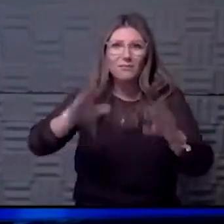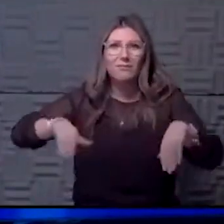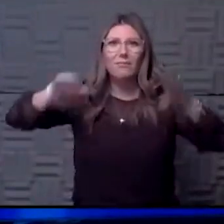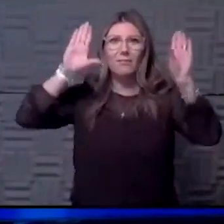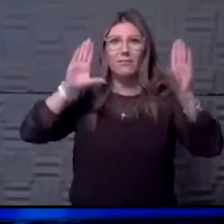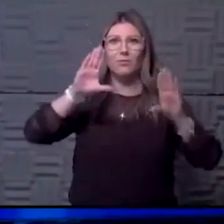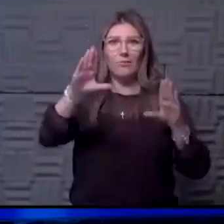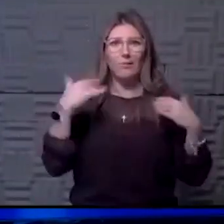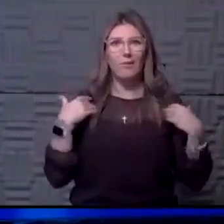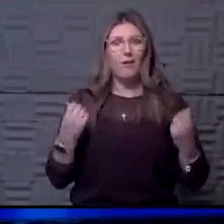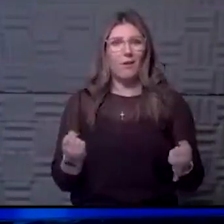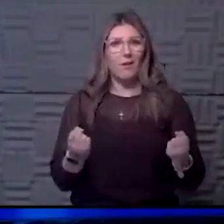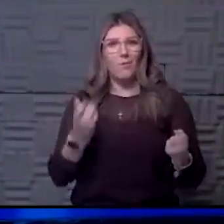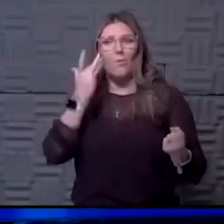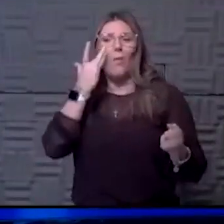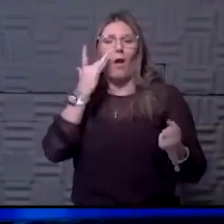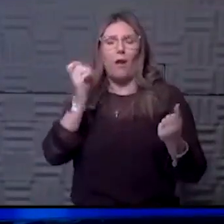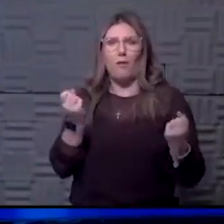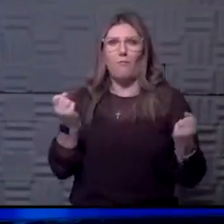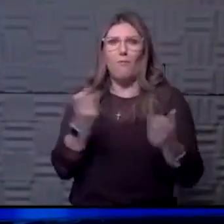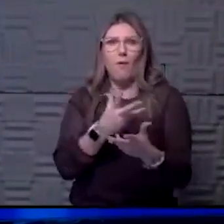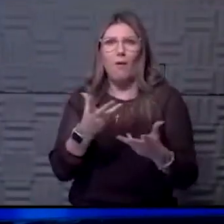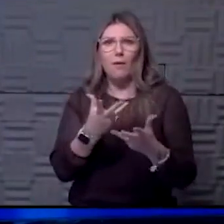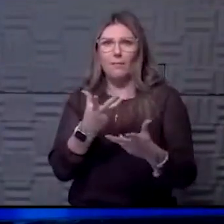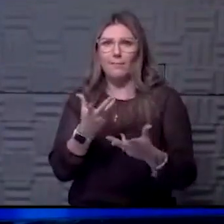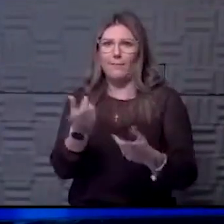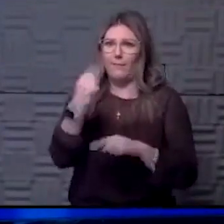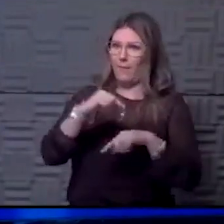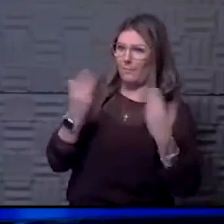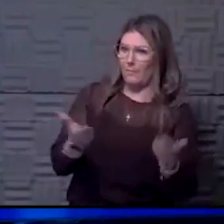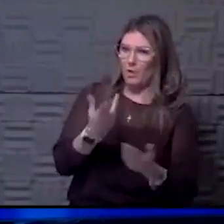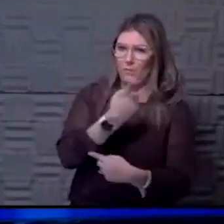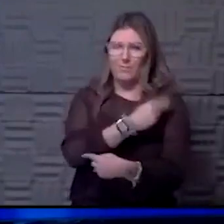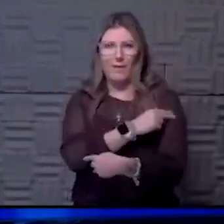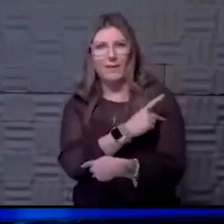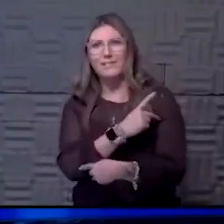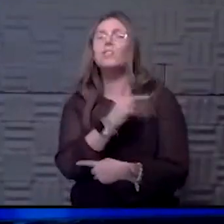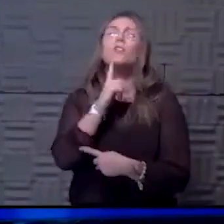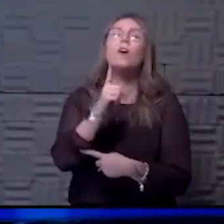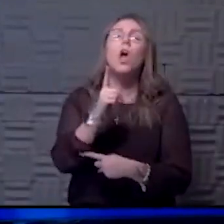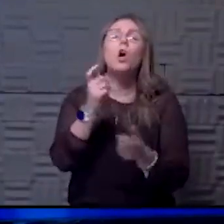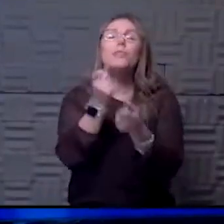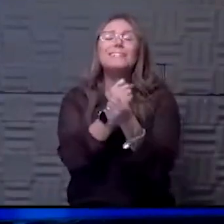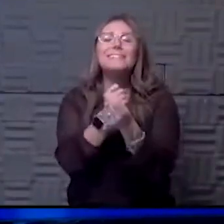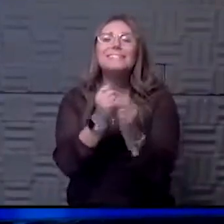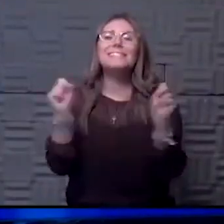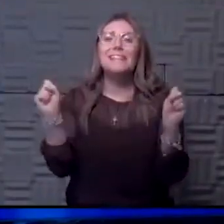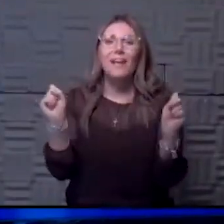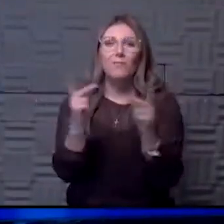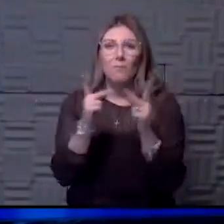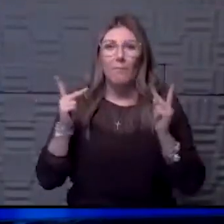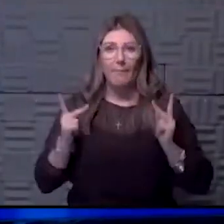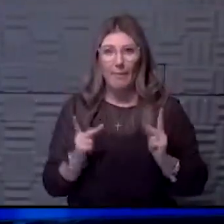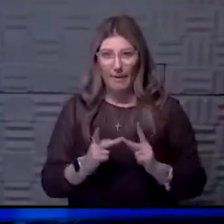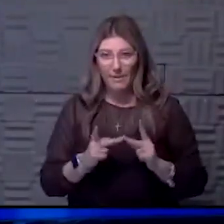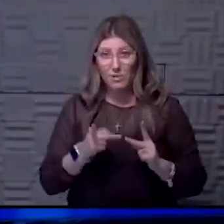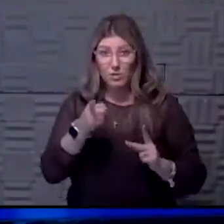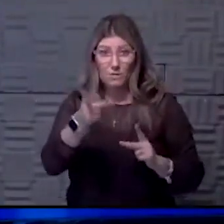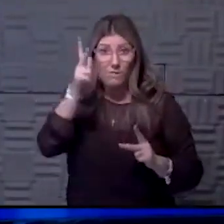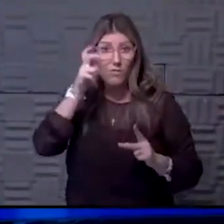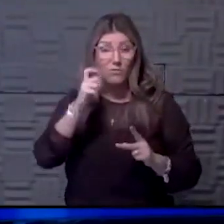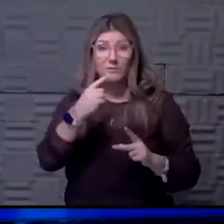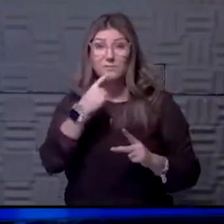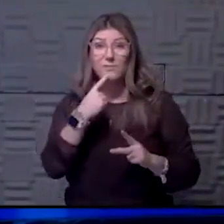your health because you're afraid to come to the hospital. Hospitals turn out to be one of the safest places there are, and you've heard me say this